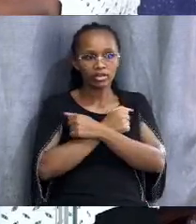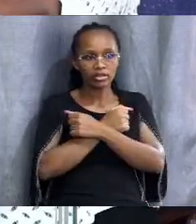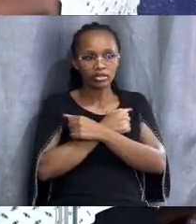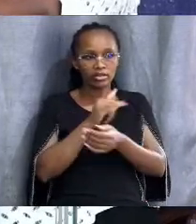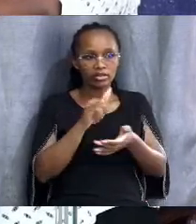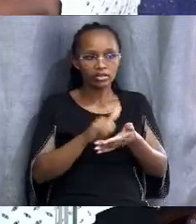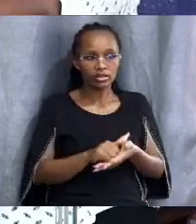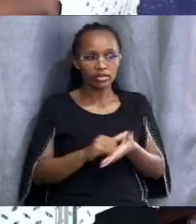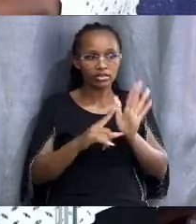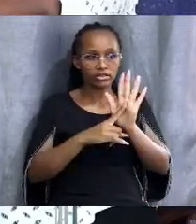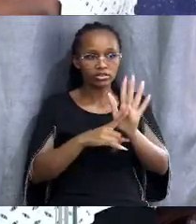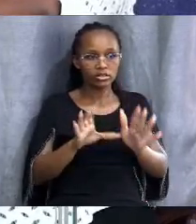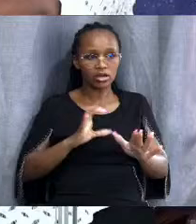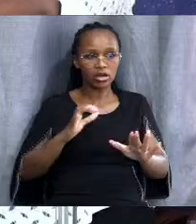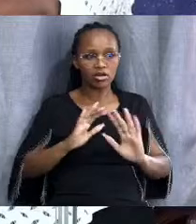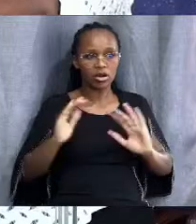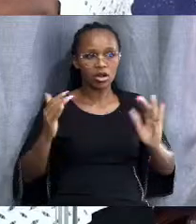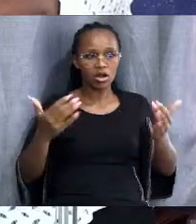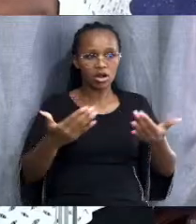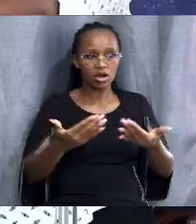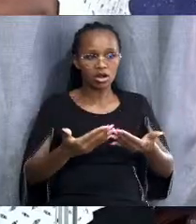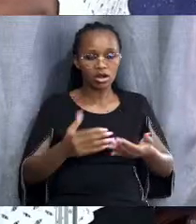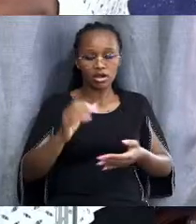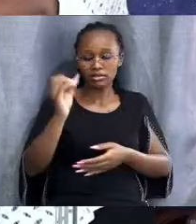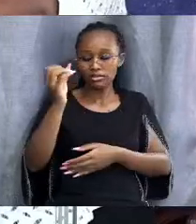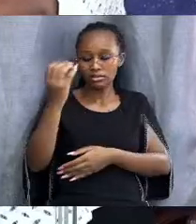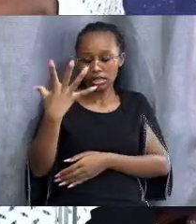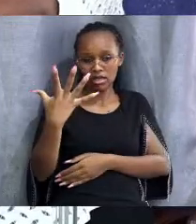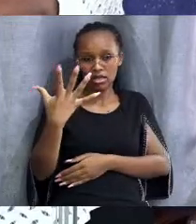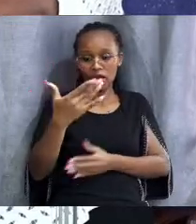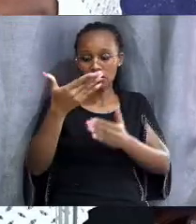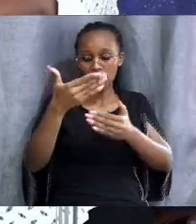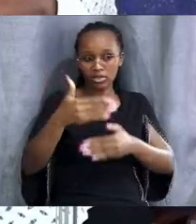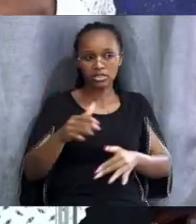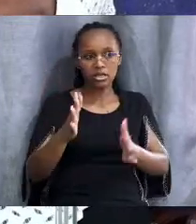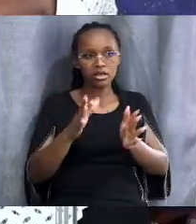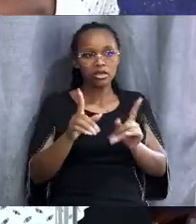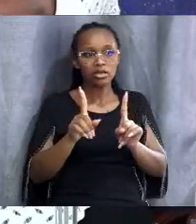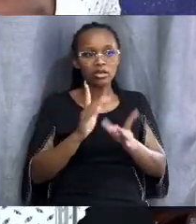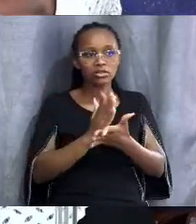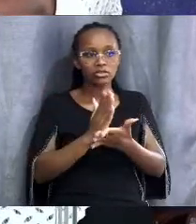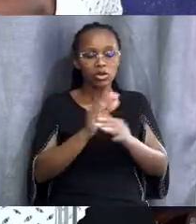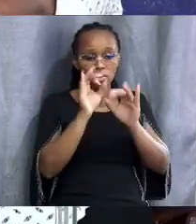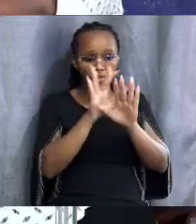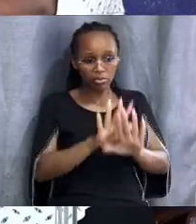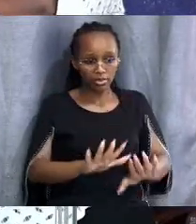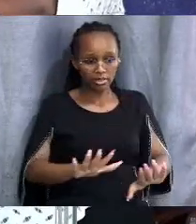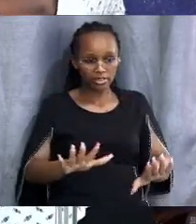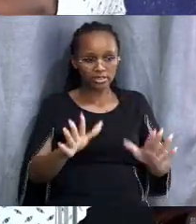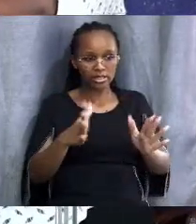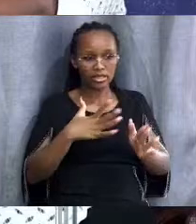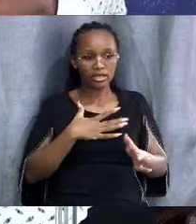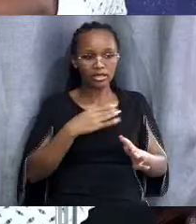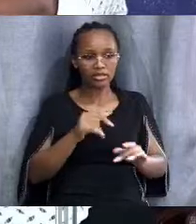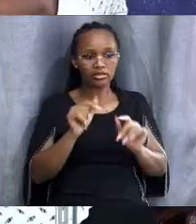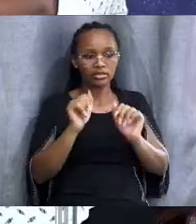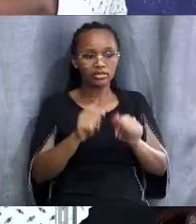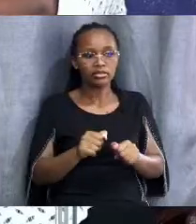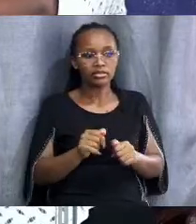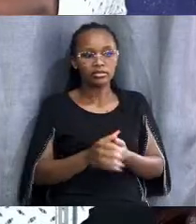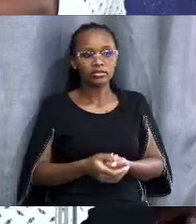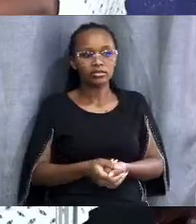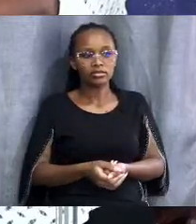that illuminated our world like a radiant star. Your presence was a blessing, and your absence has left